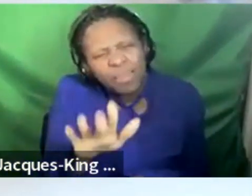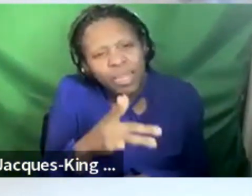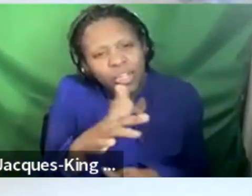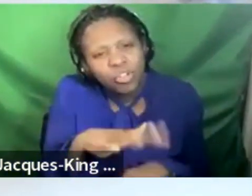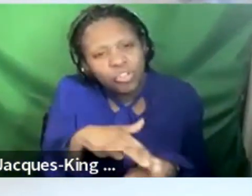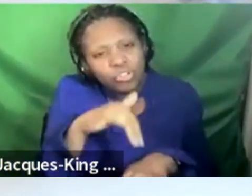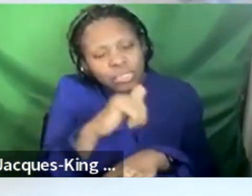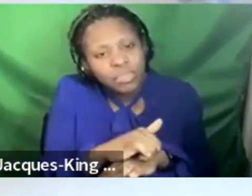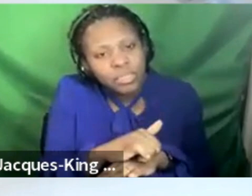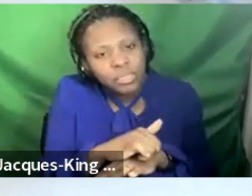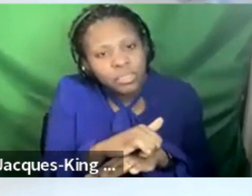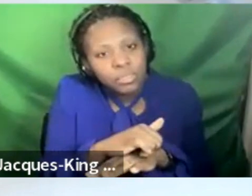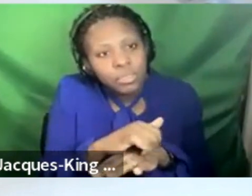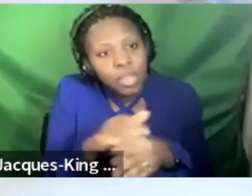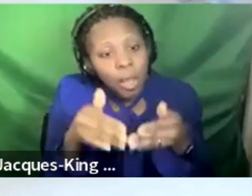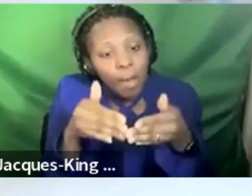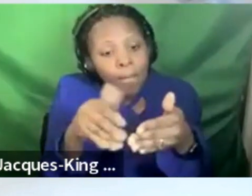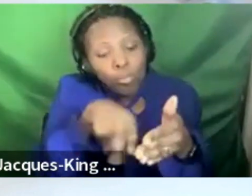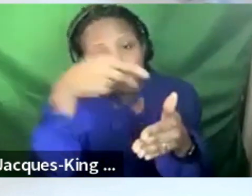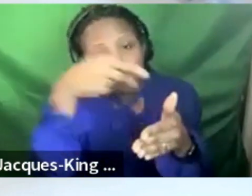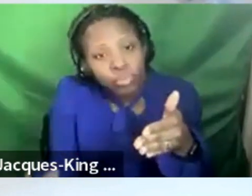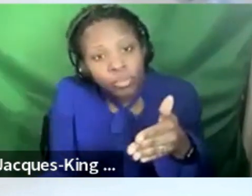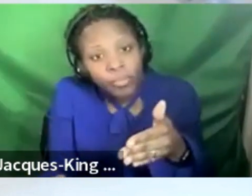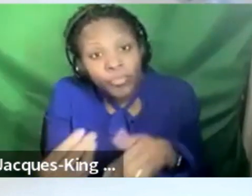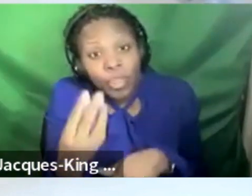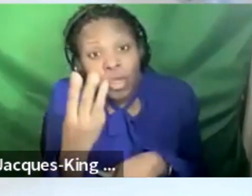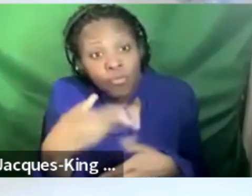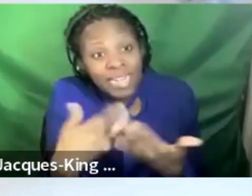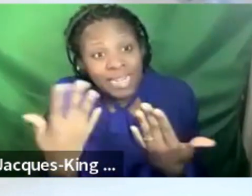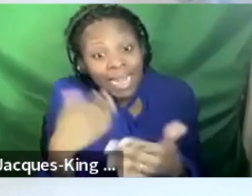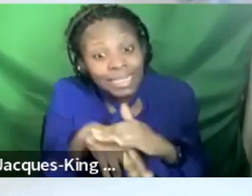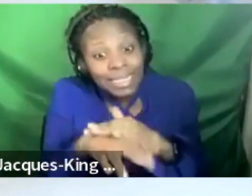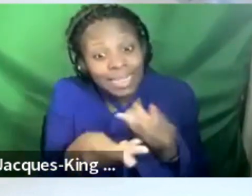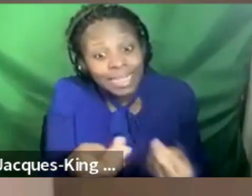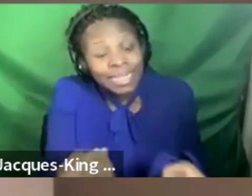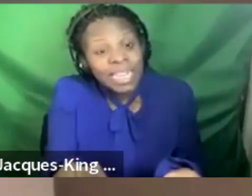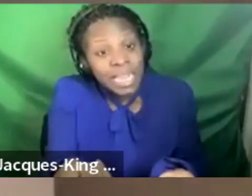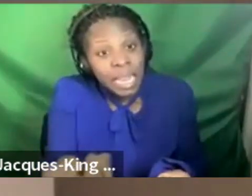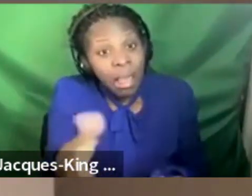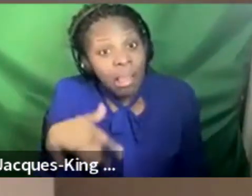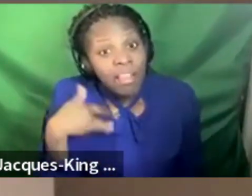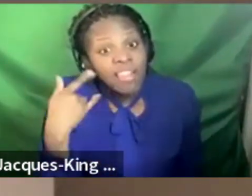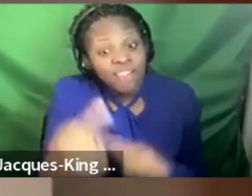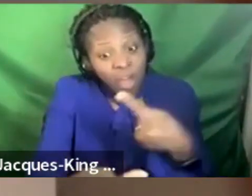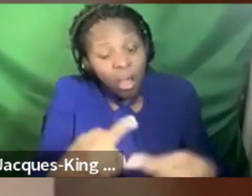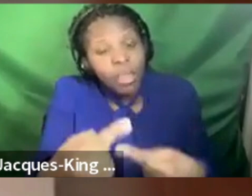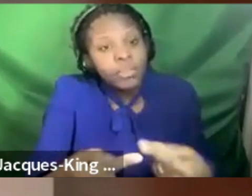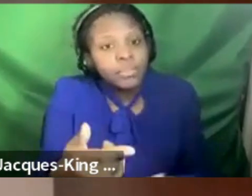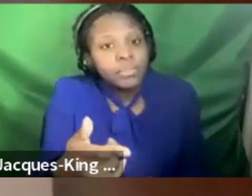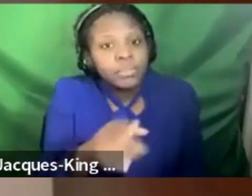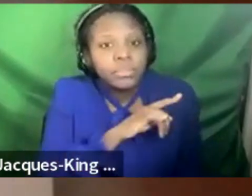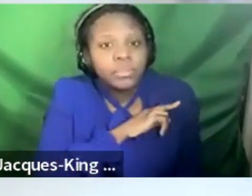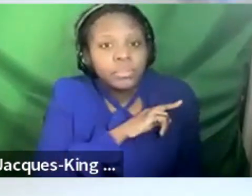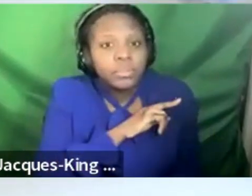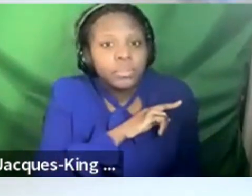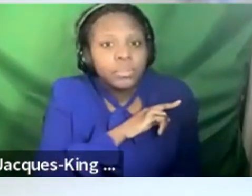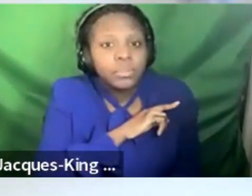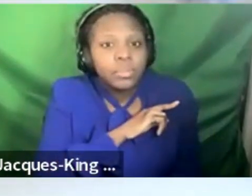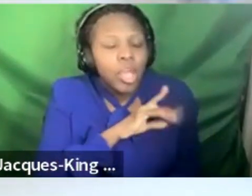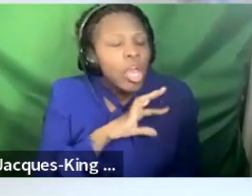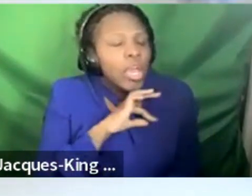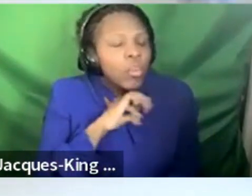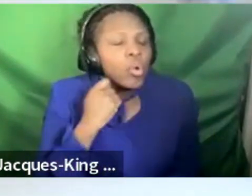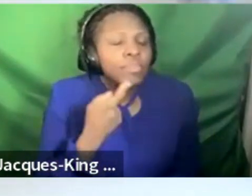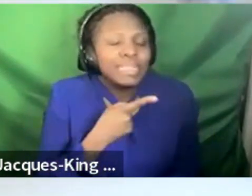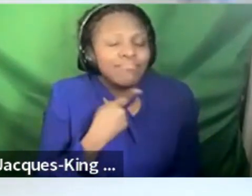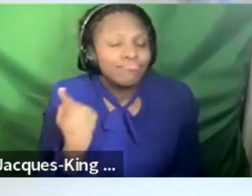ago, maybe a bit more, just around Christmas, he fell off a boat and was in the sea for 3 days and survived. And